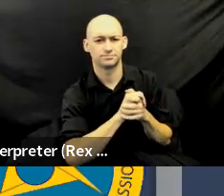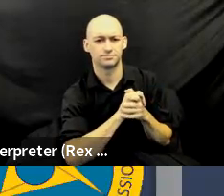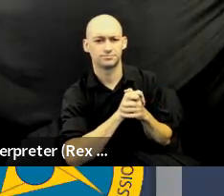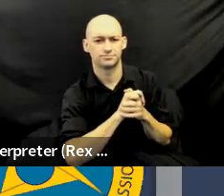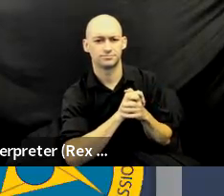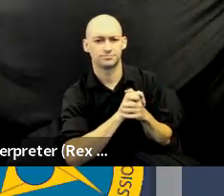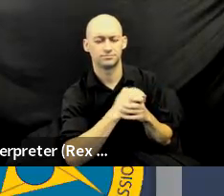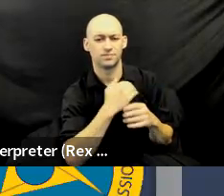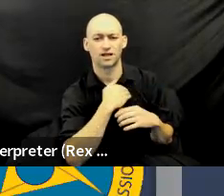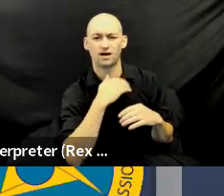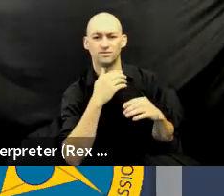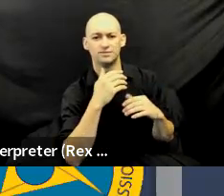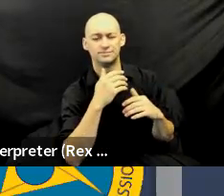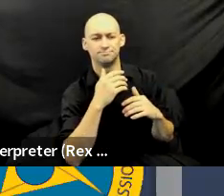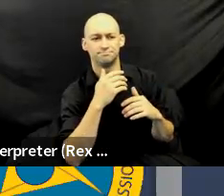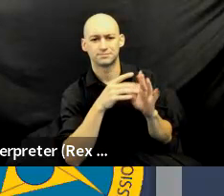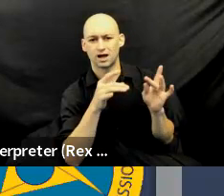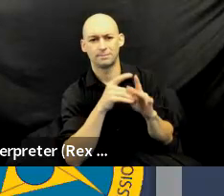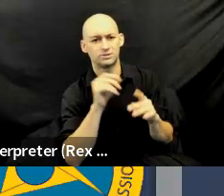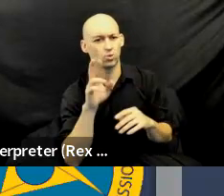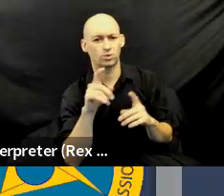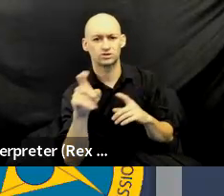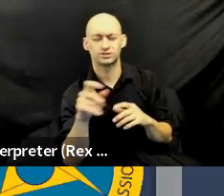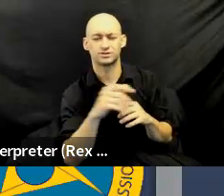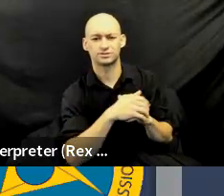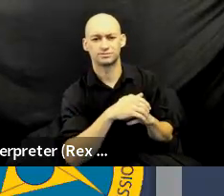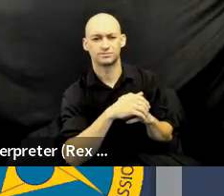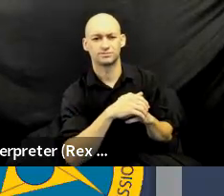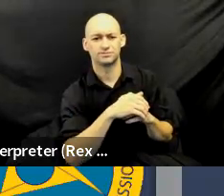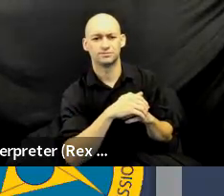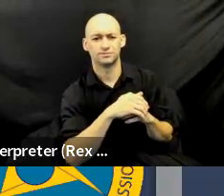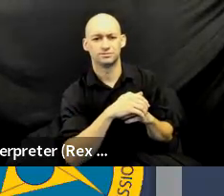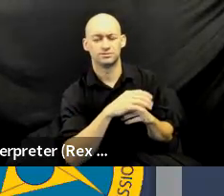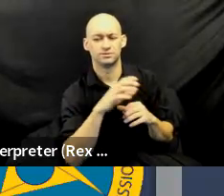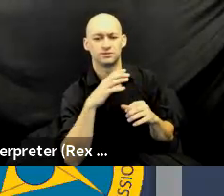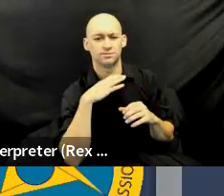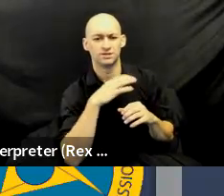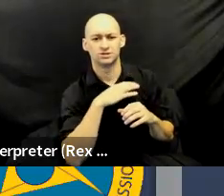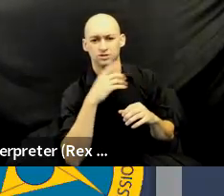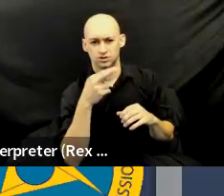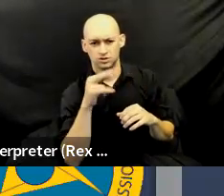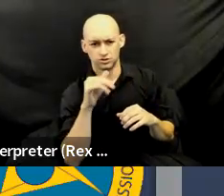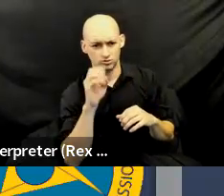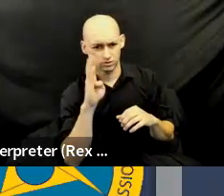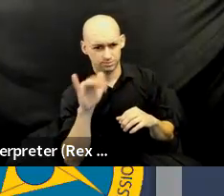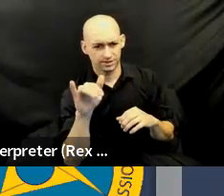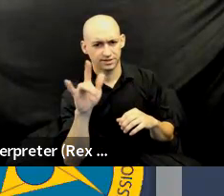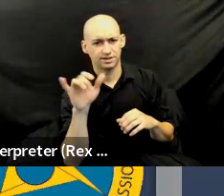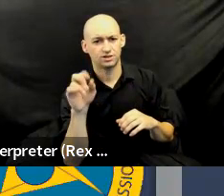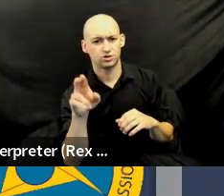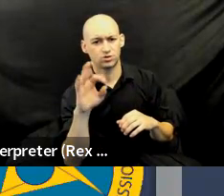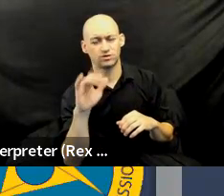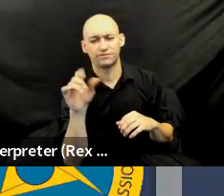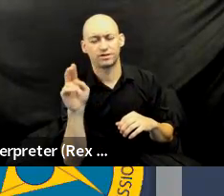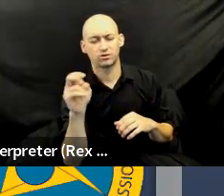Do you have any comments or questions? Yes, Commissioner Grisby, then Commissioner Liu, and then Commissioner Falcone. Yeah, thank you so much, and thank